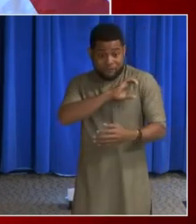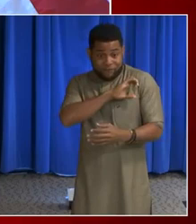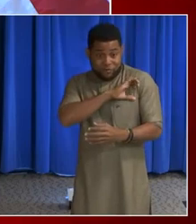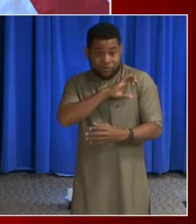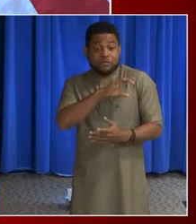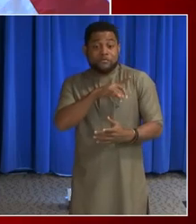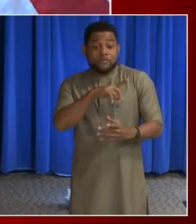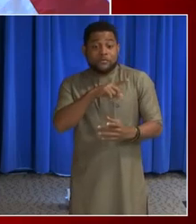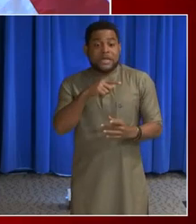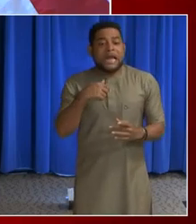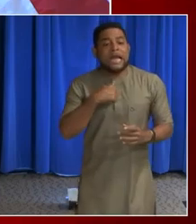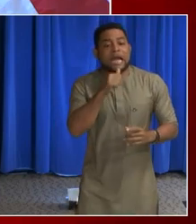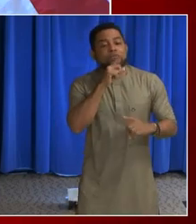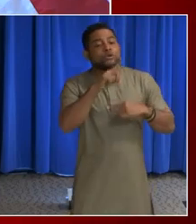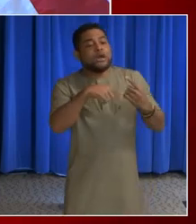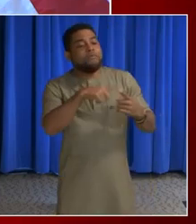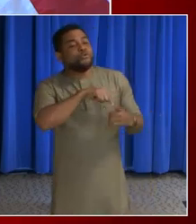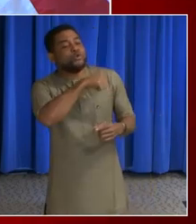other officers. No,